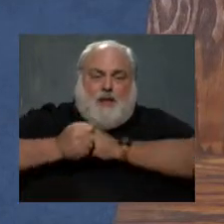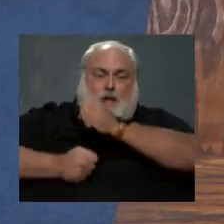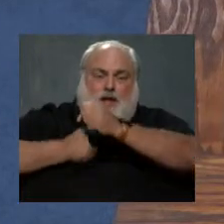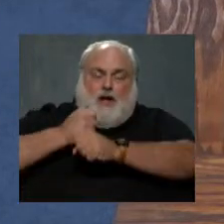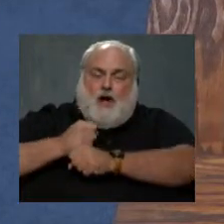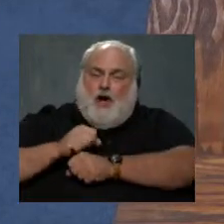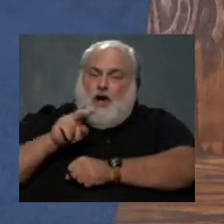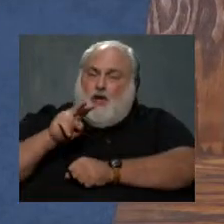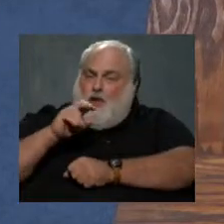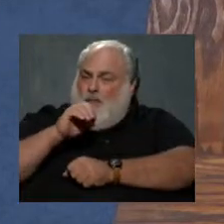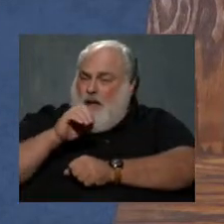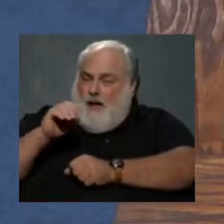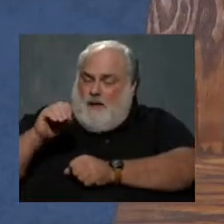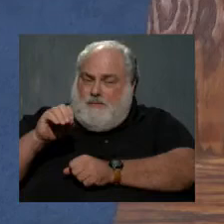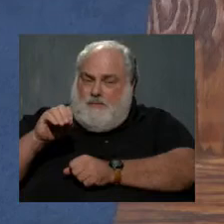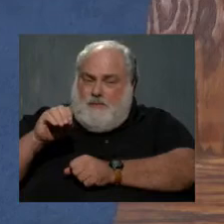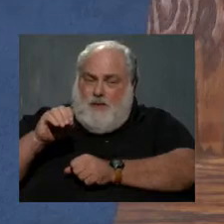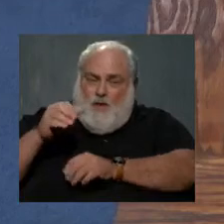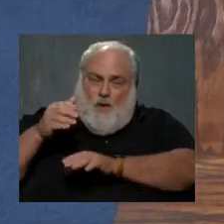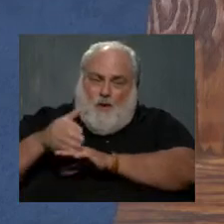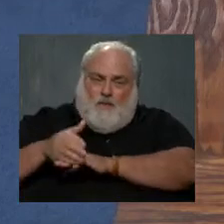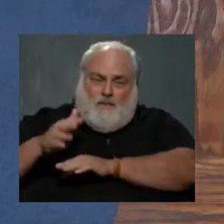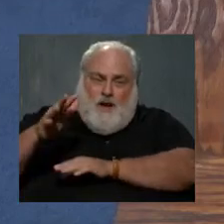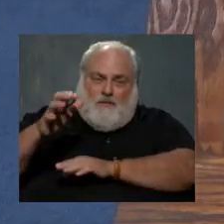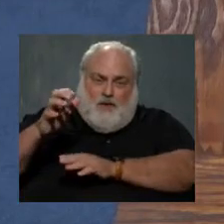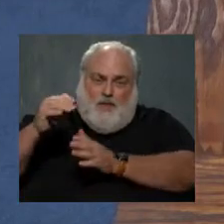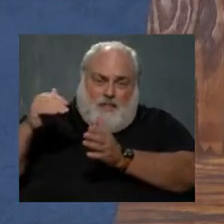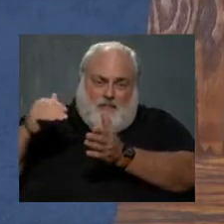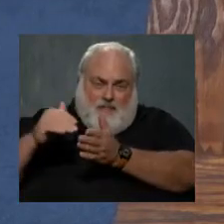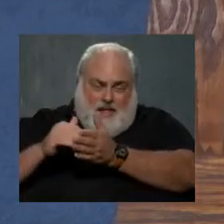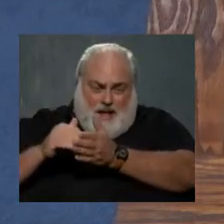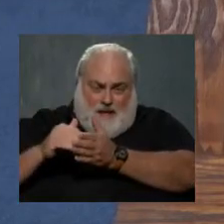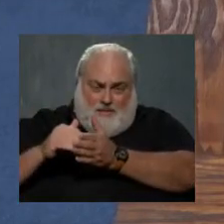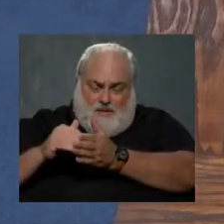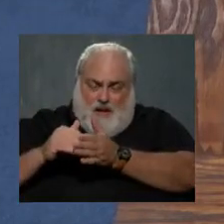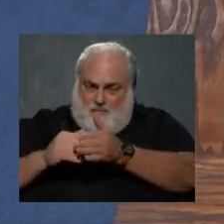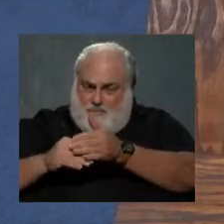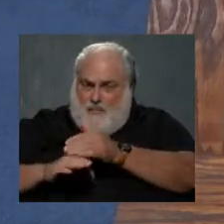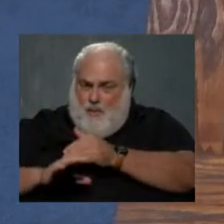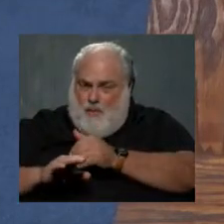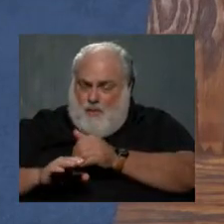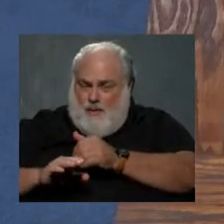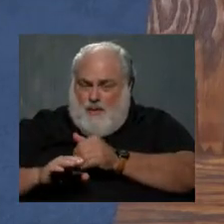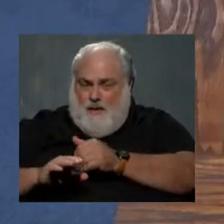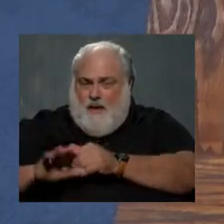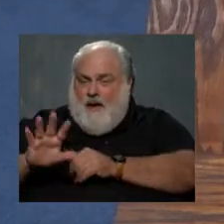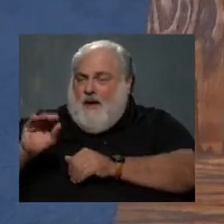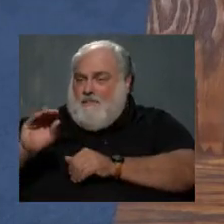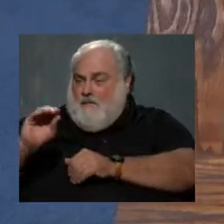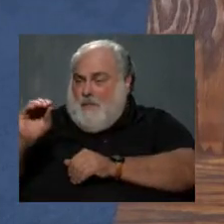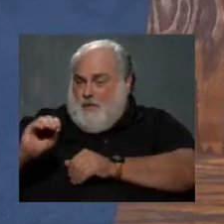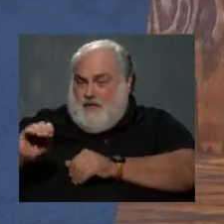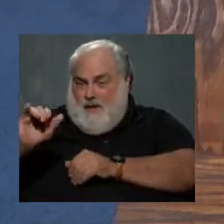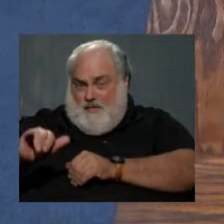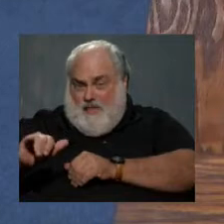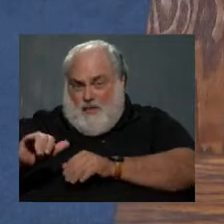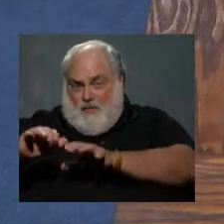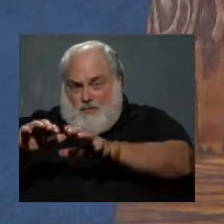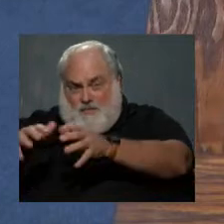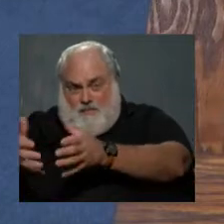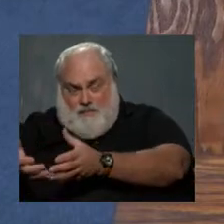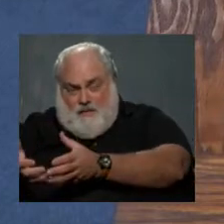over 500,000 babies have been born with CDH. However, only 50% of those babies